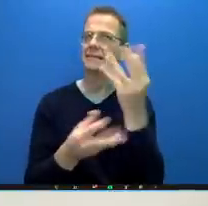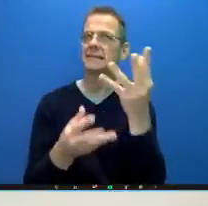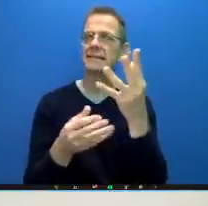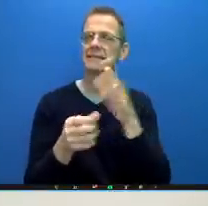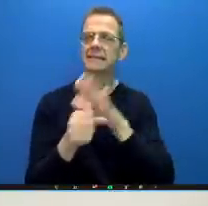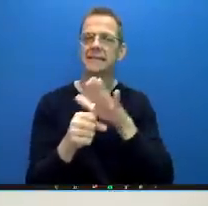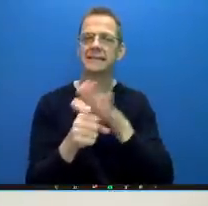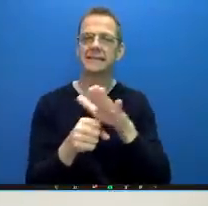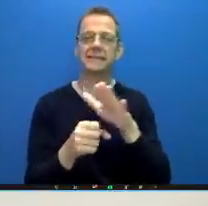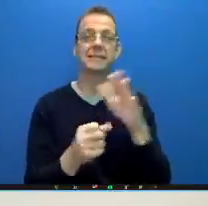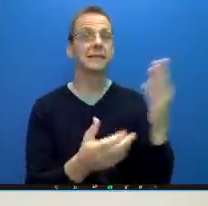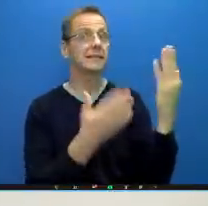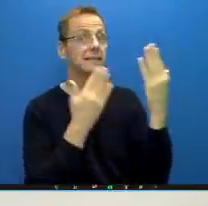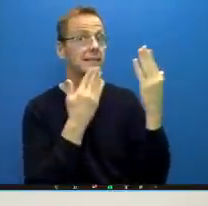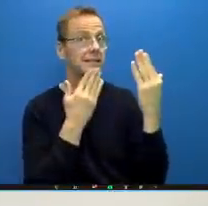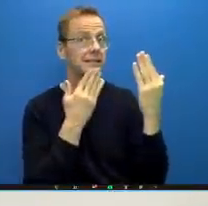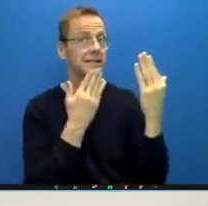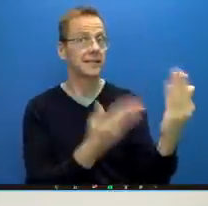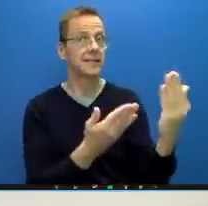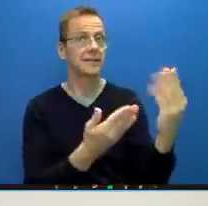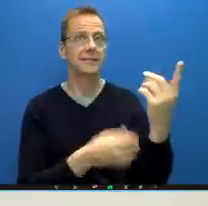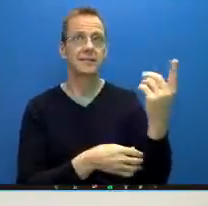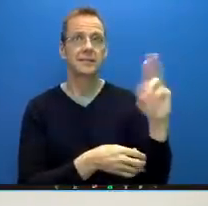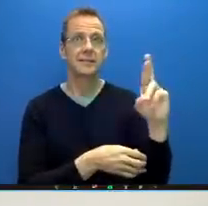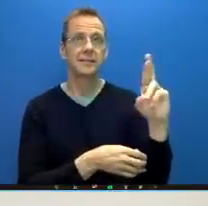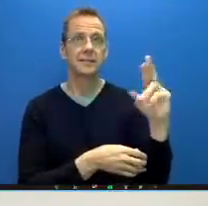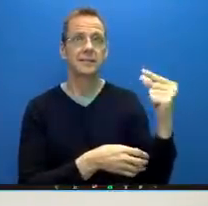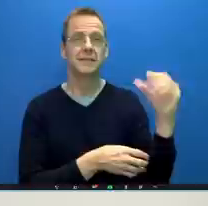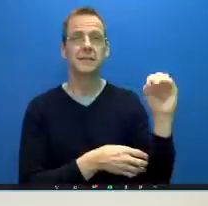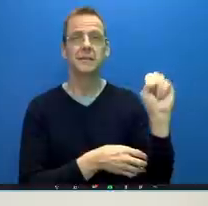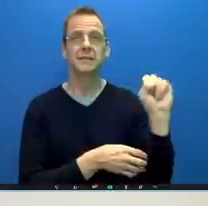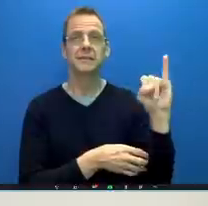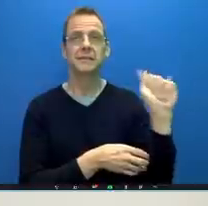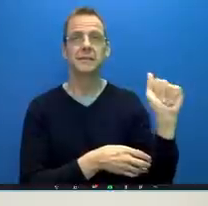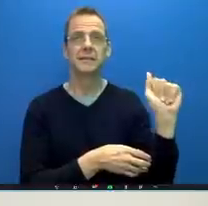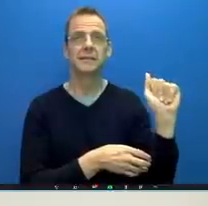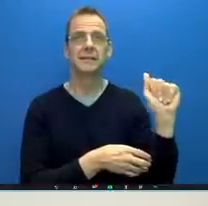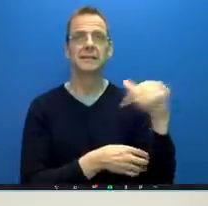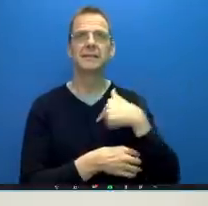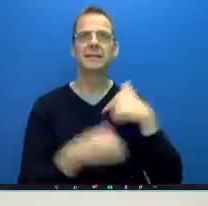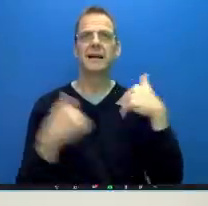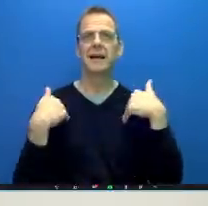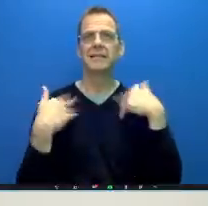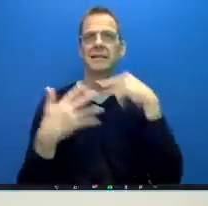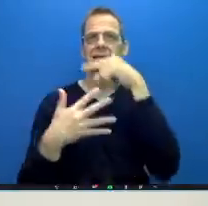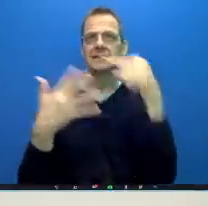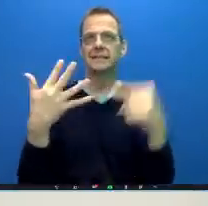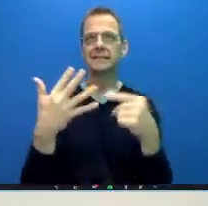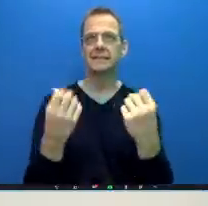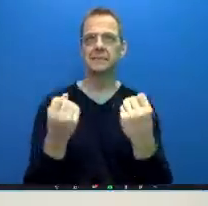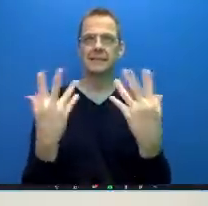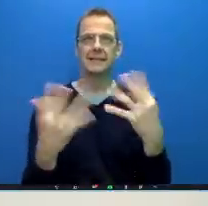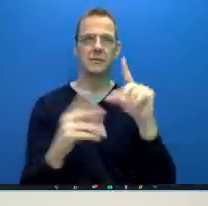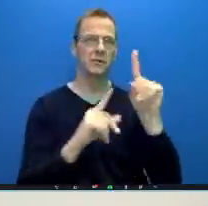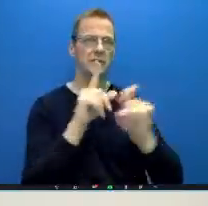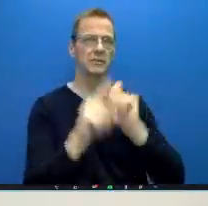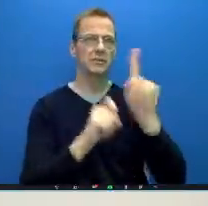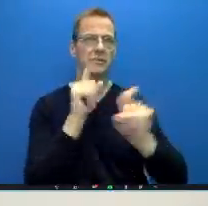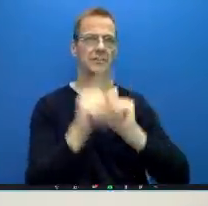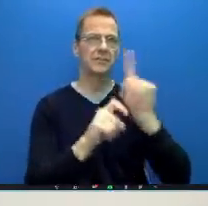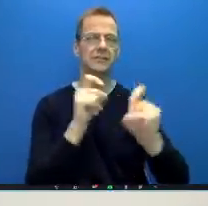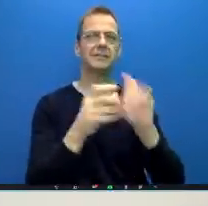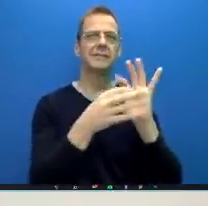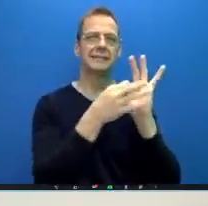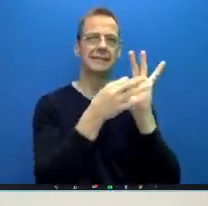that, Dr. Gasparovich. We actually had a number of questions from the stream around hospitalization rate relating to tiny humans with